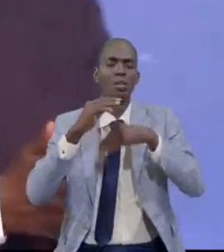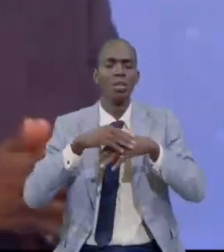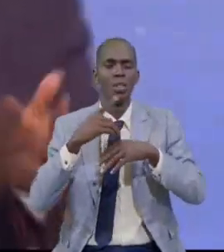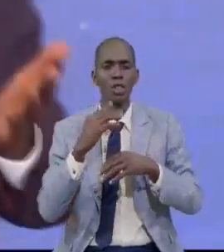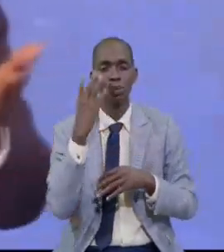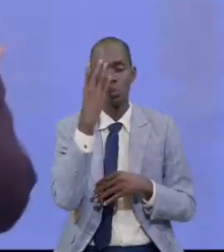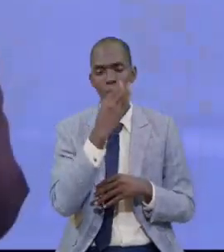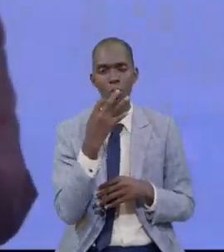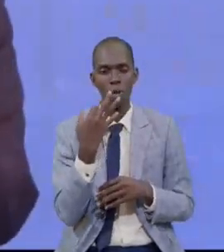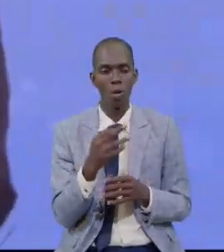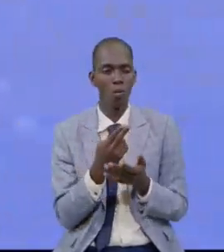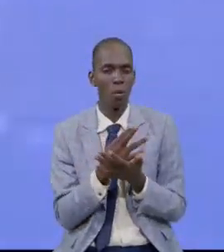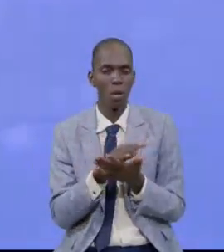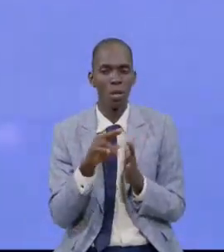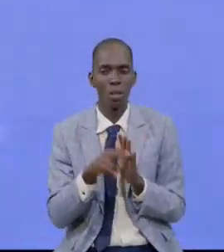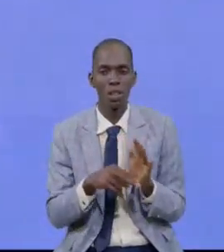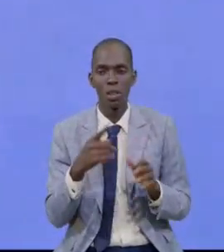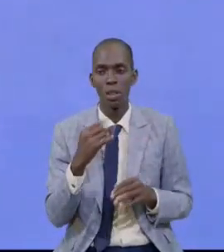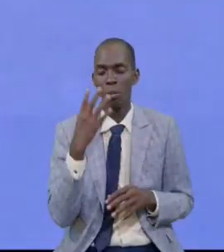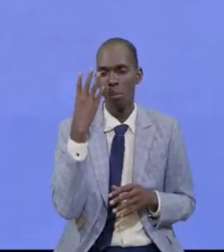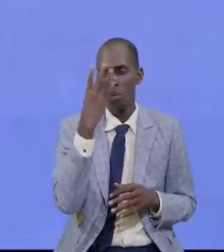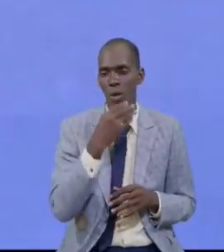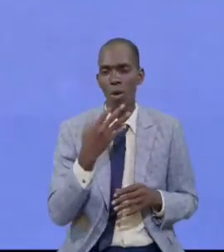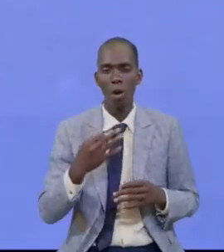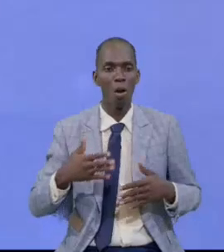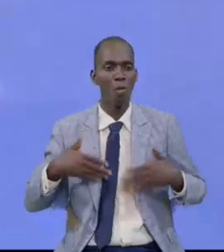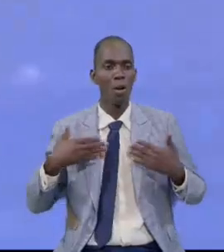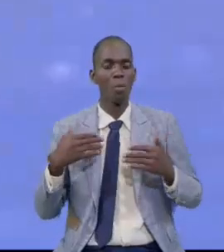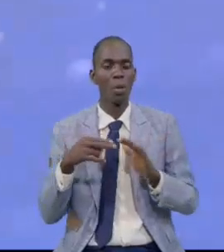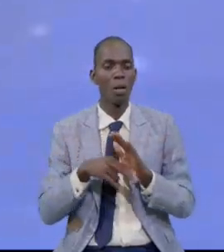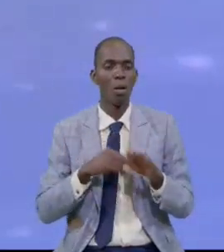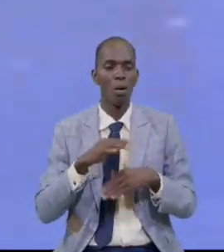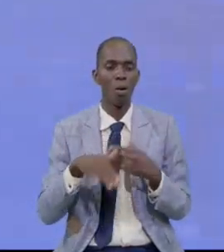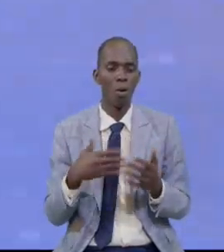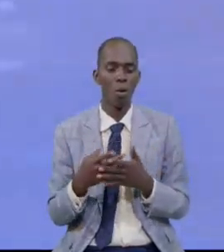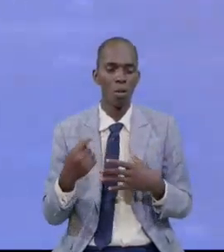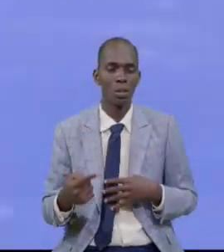of happiness all the days of your life. You learn